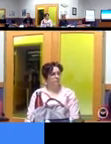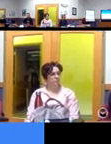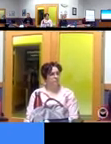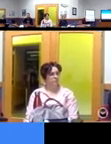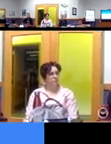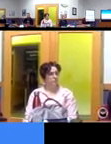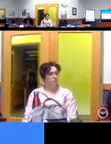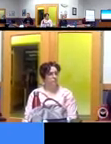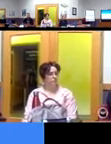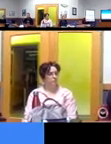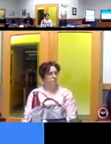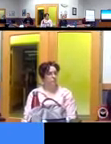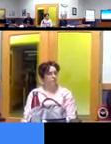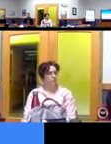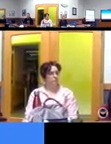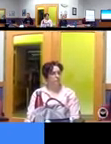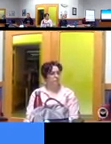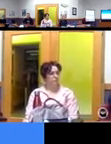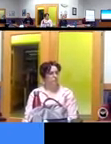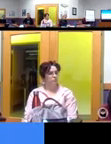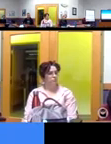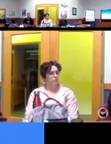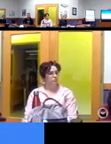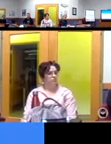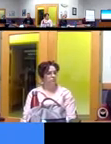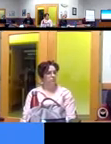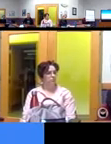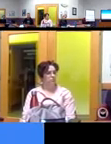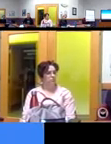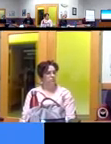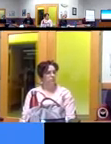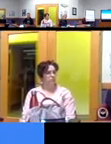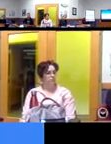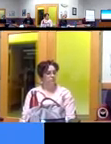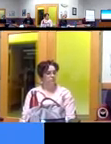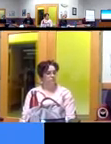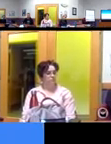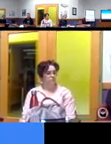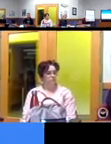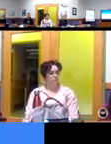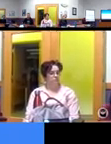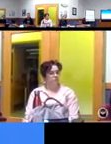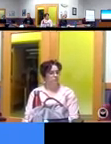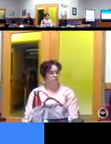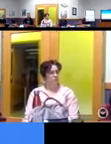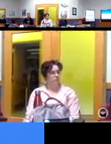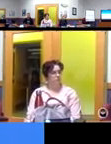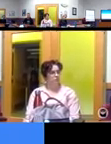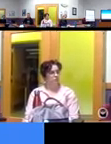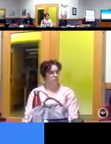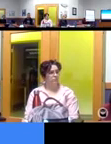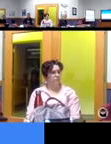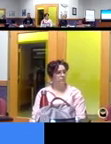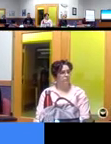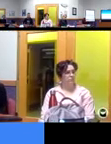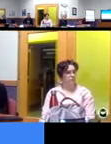finances and any assistance before coming to the appointment. And if the time comes and they don't feel like they have the right answer, then, you know, we make sure that